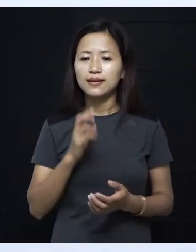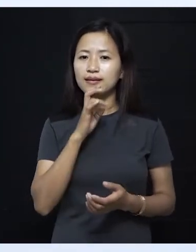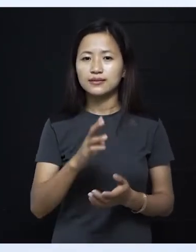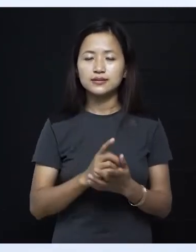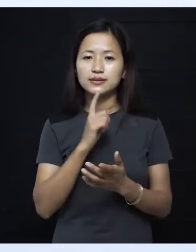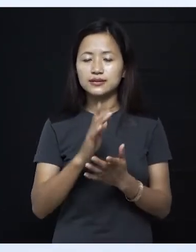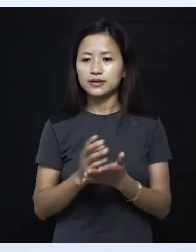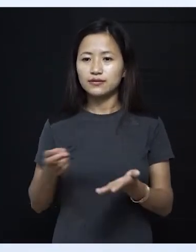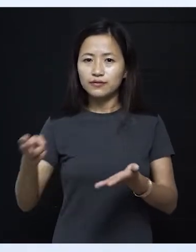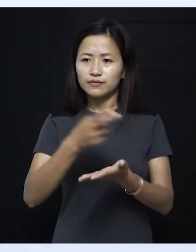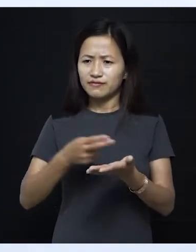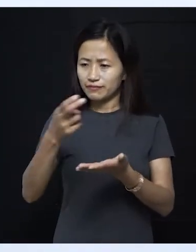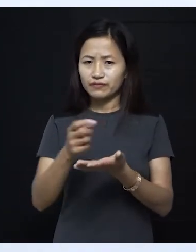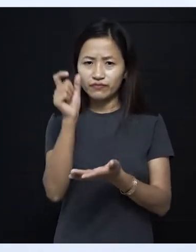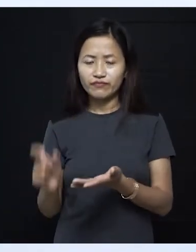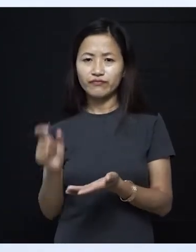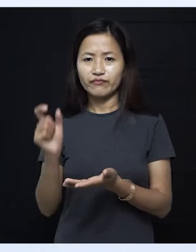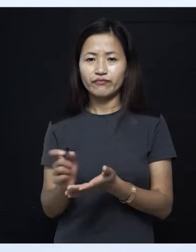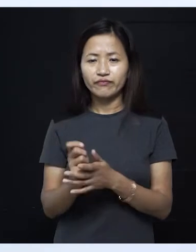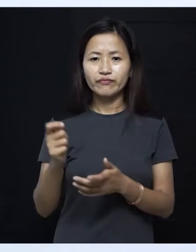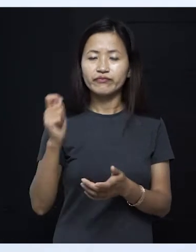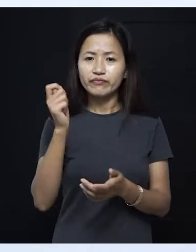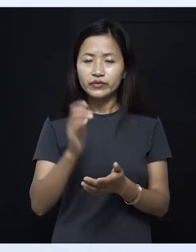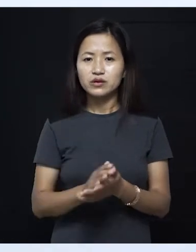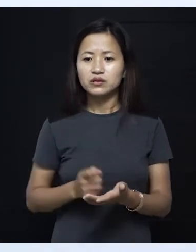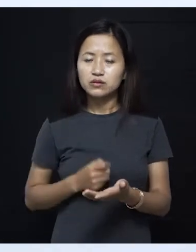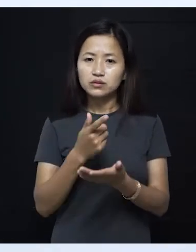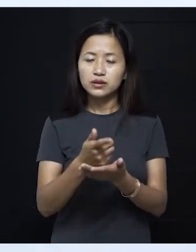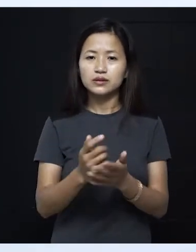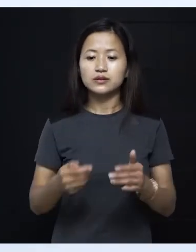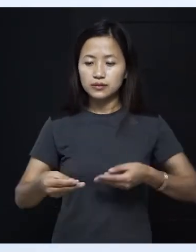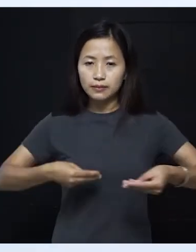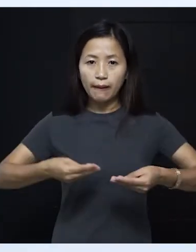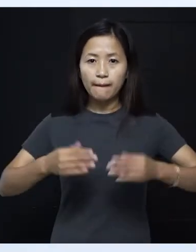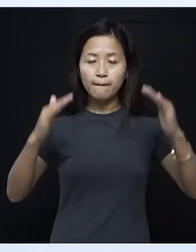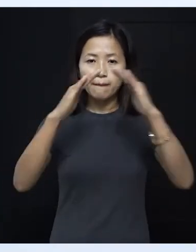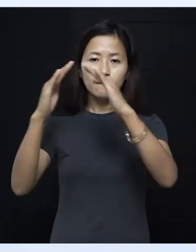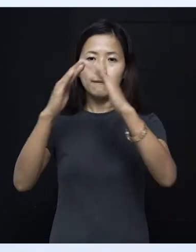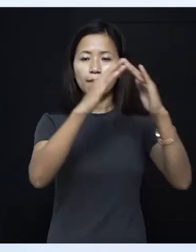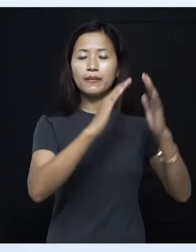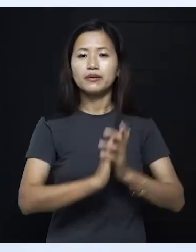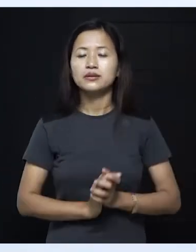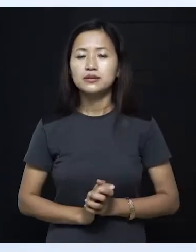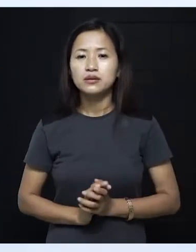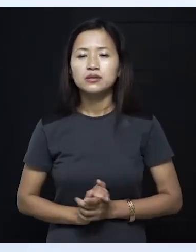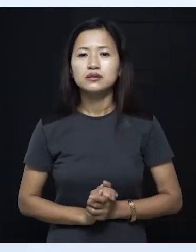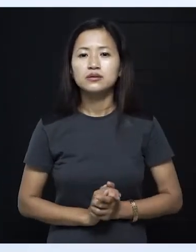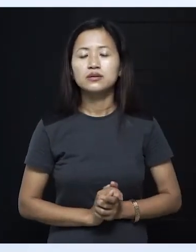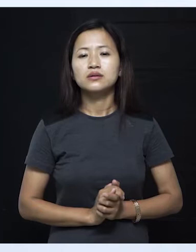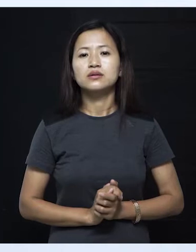okay, the farmers, they are cultivating their field in order to sell it in the market, okay, they are cultivating crops to sell it in